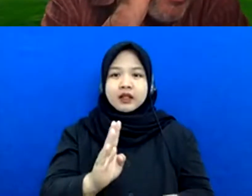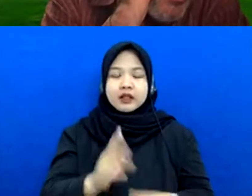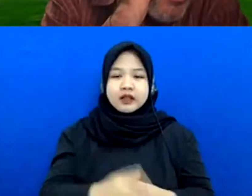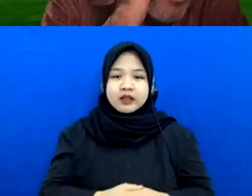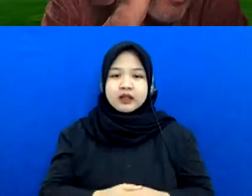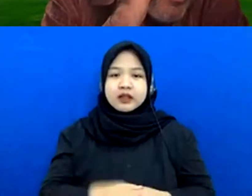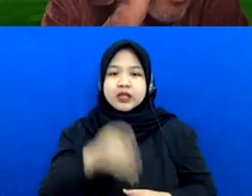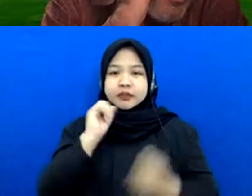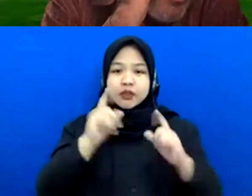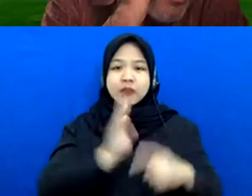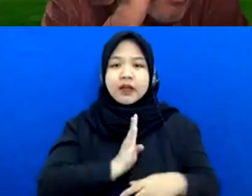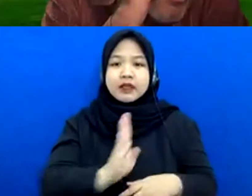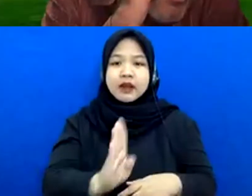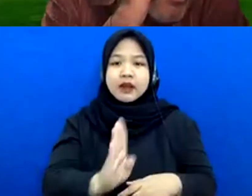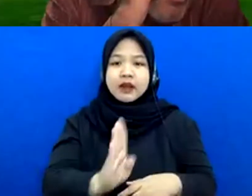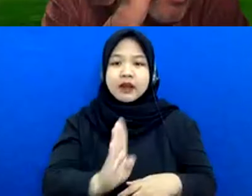as their answer.